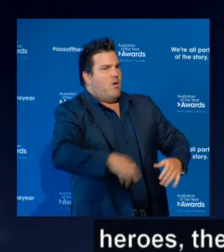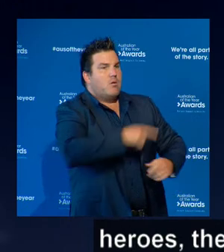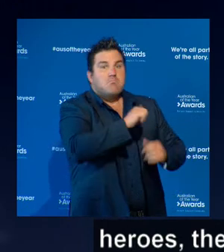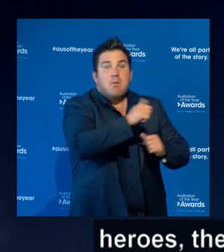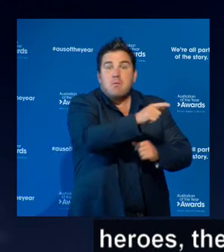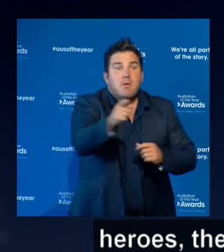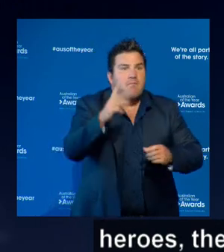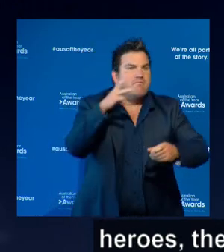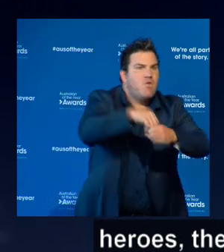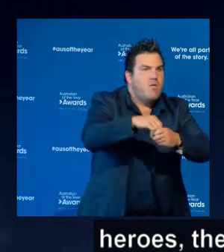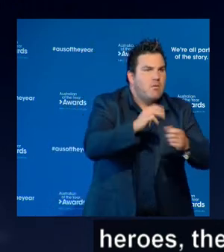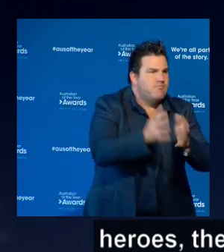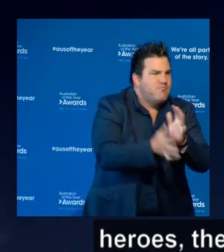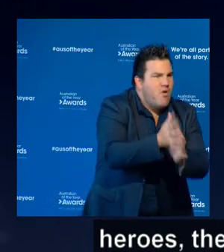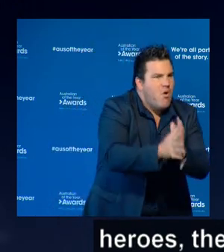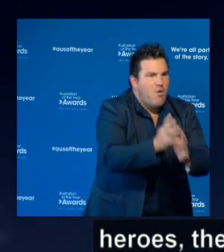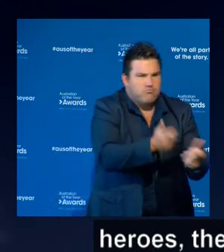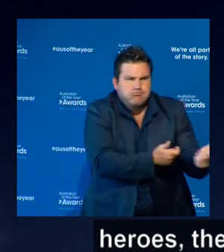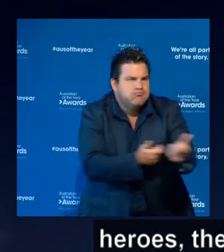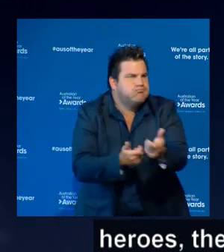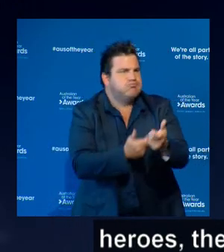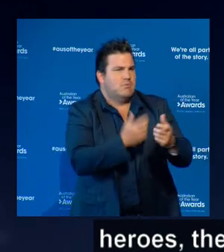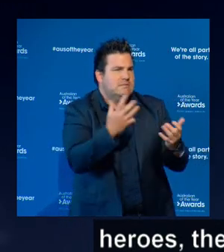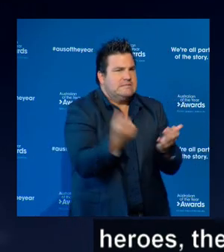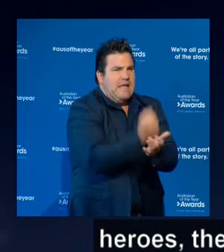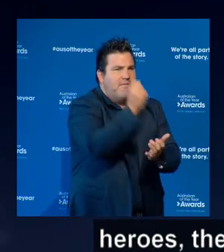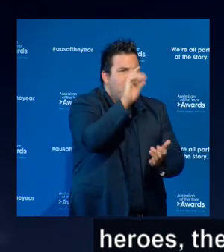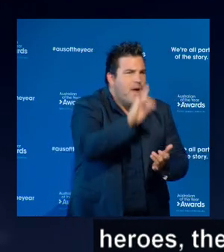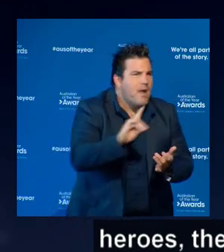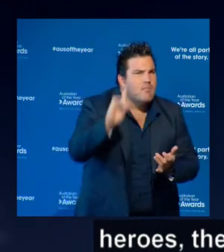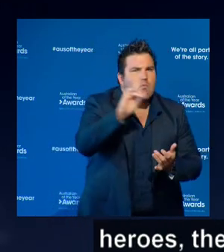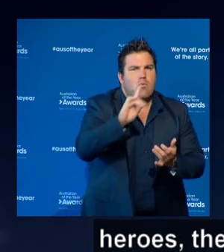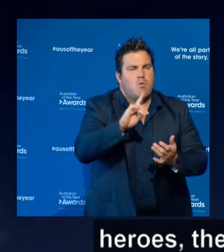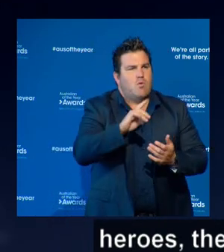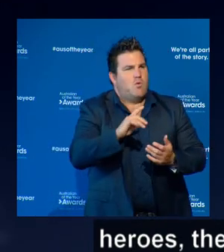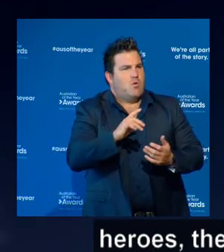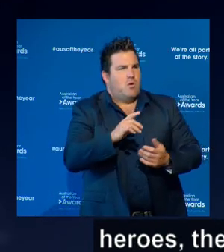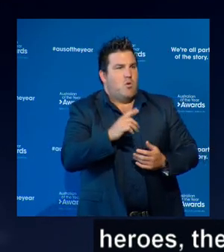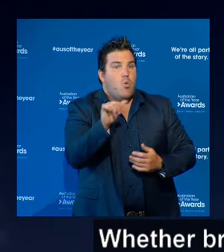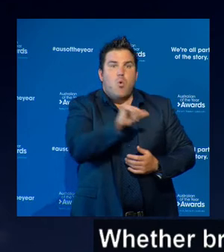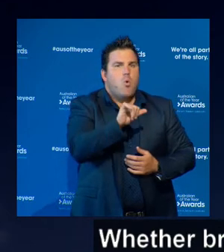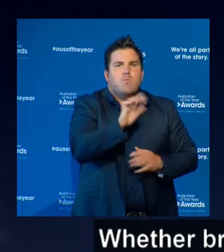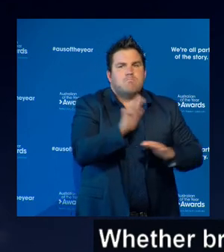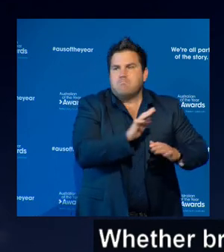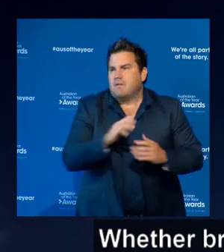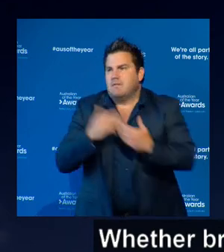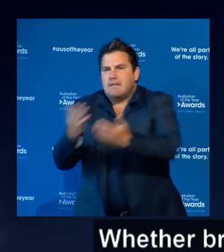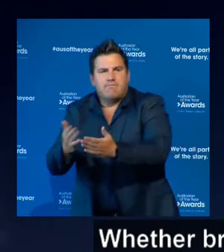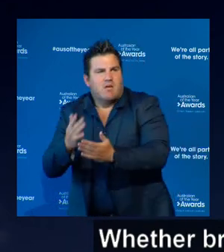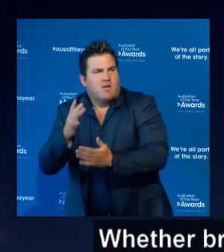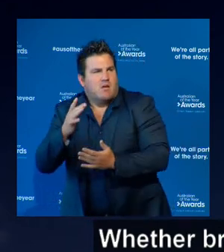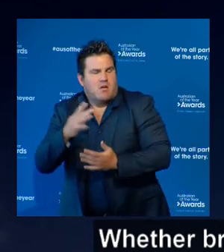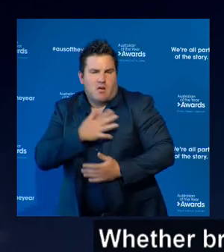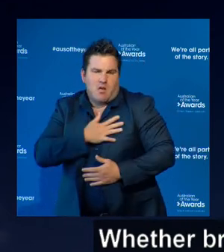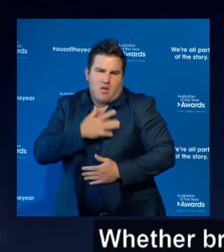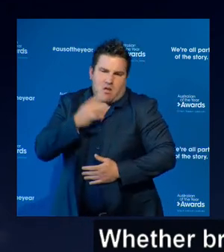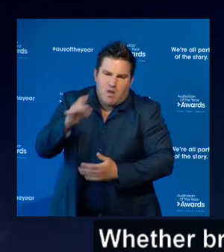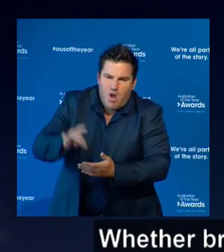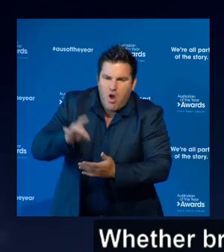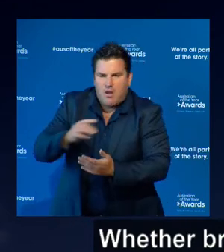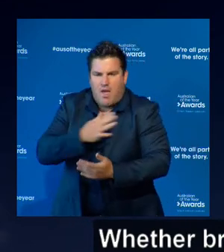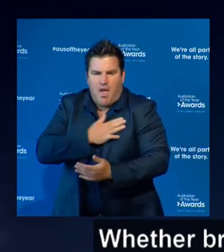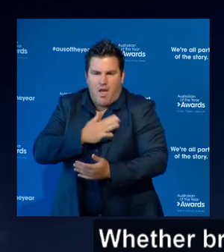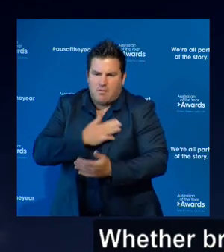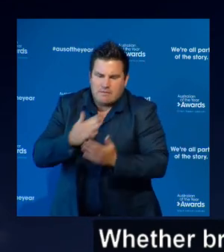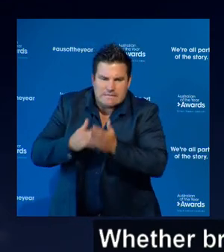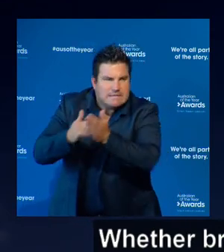lives of people and wildlife, showing kindness through charity to help those in need, or